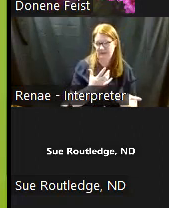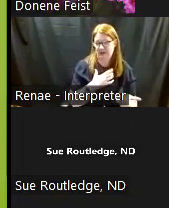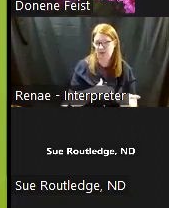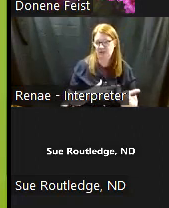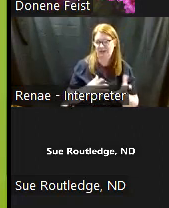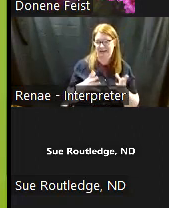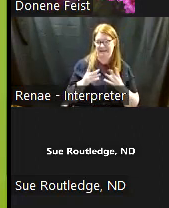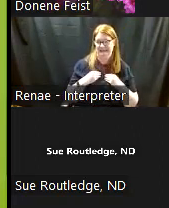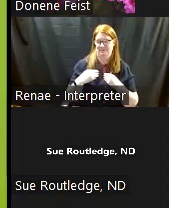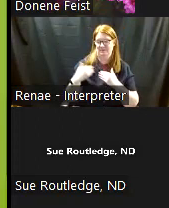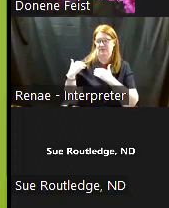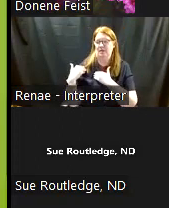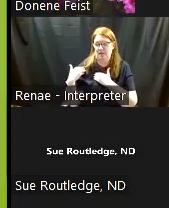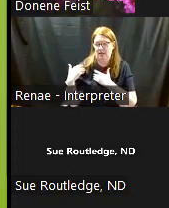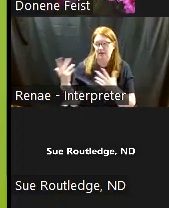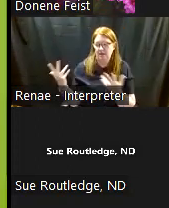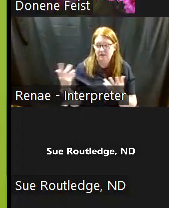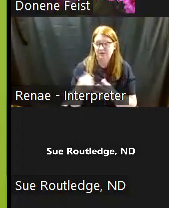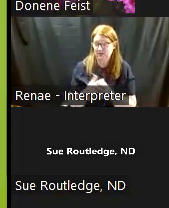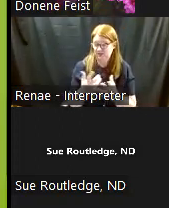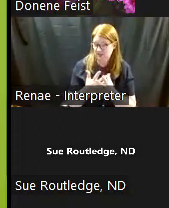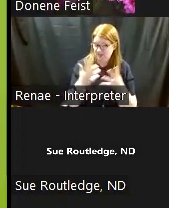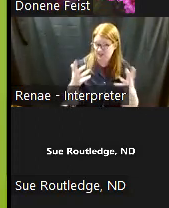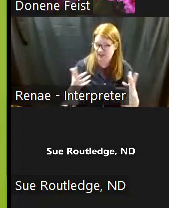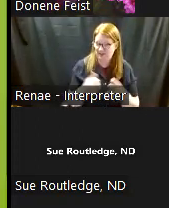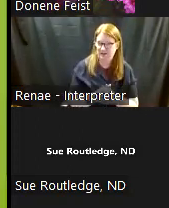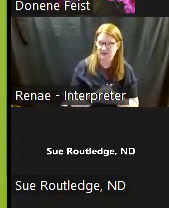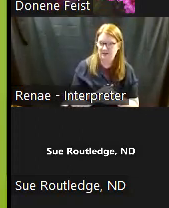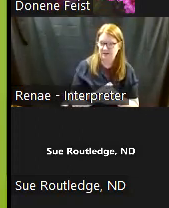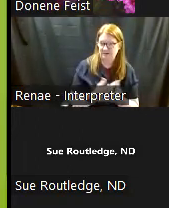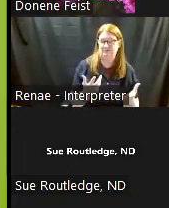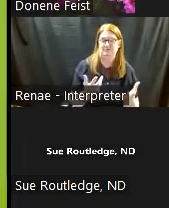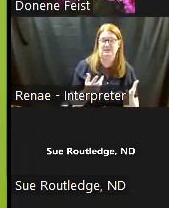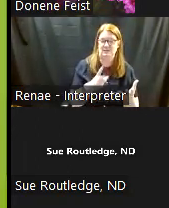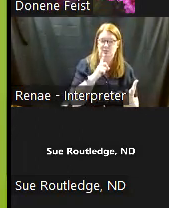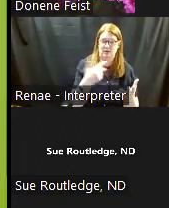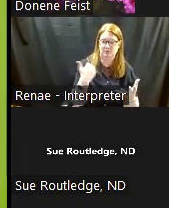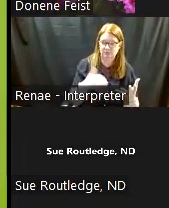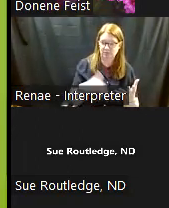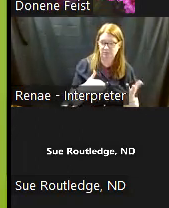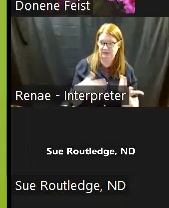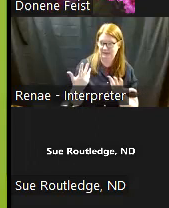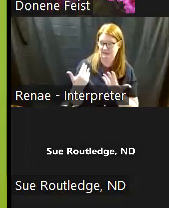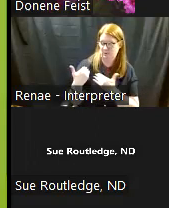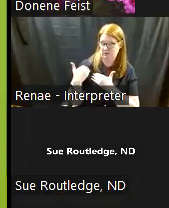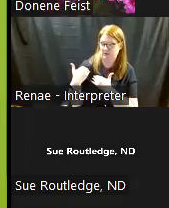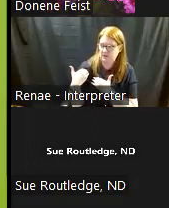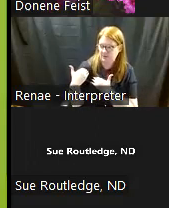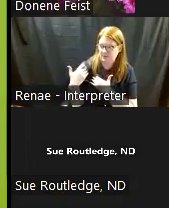the load, but there's just a lot to get through because we really want to do everything. Like I said, it's a huge responsibility that we're kind